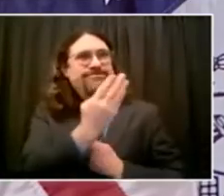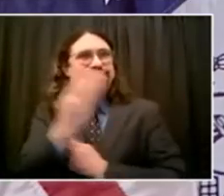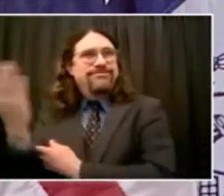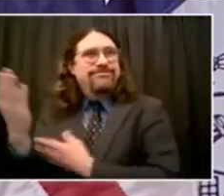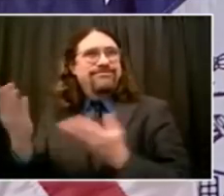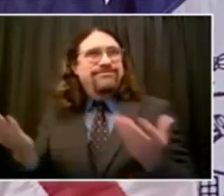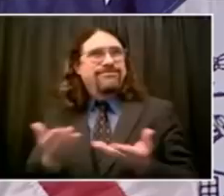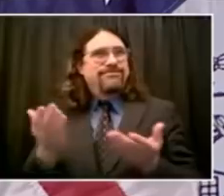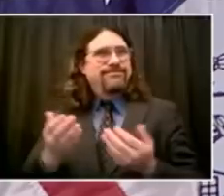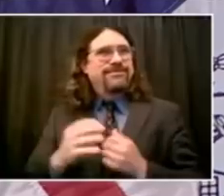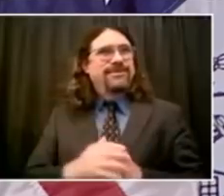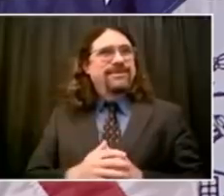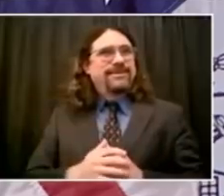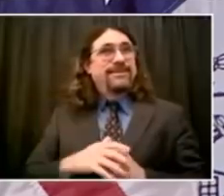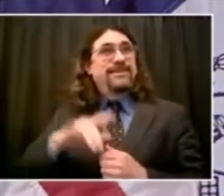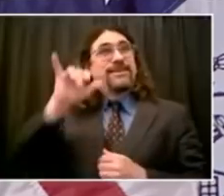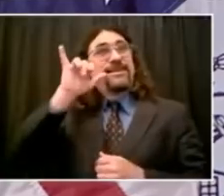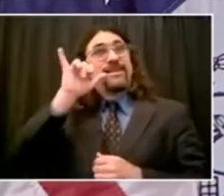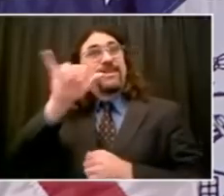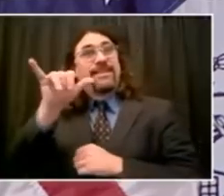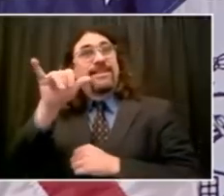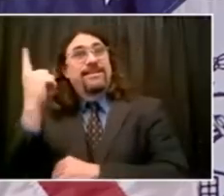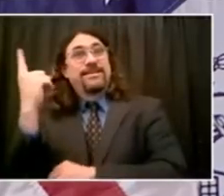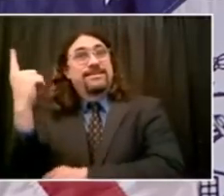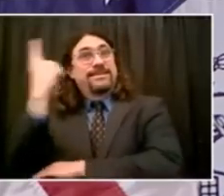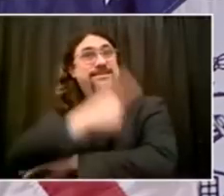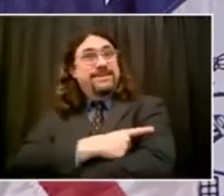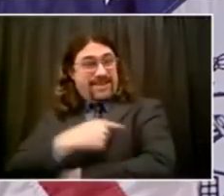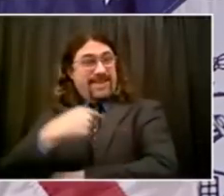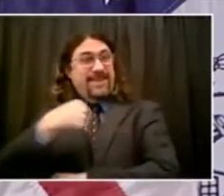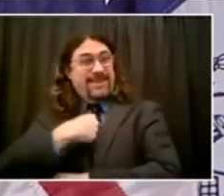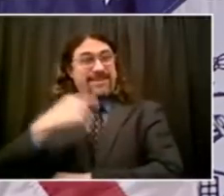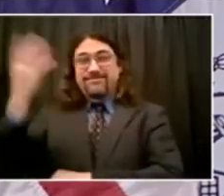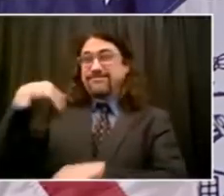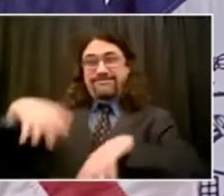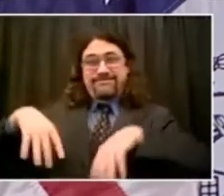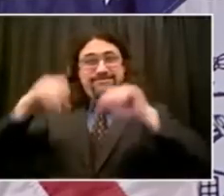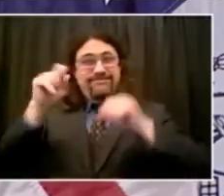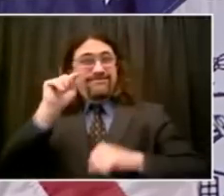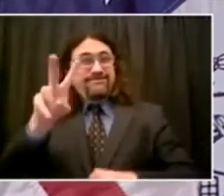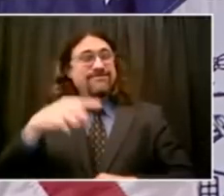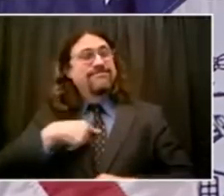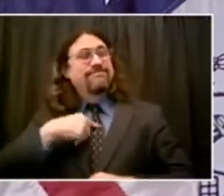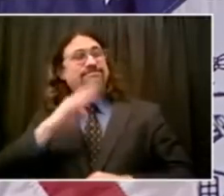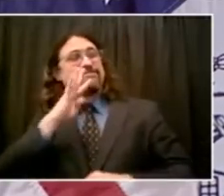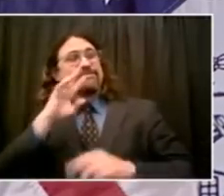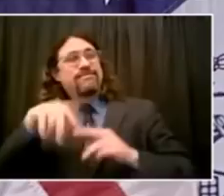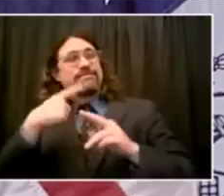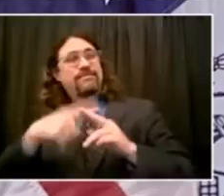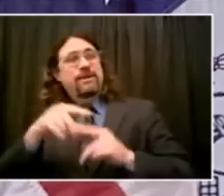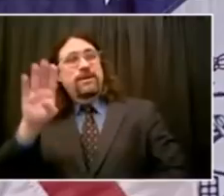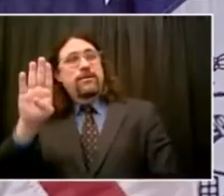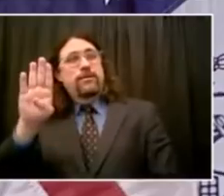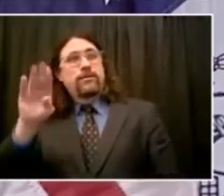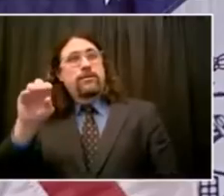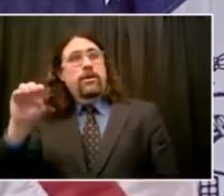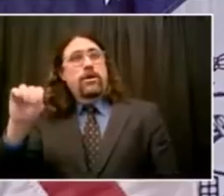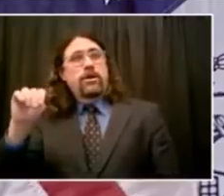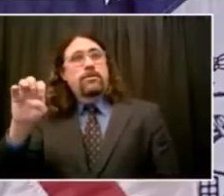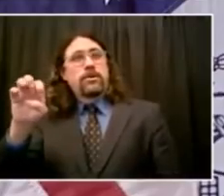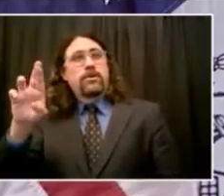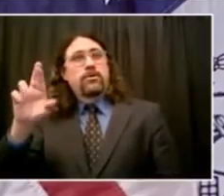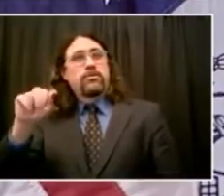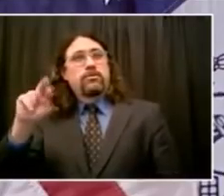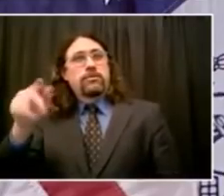to fight this disease and make sure it doesn't have a resurgence. So she reached out to me to tell me she thought that I was saying